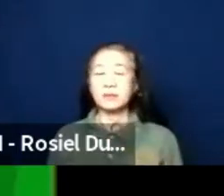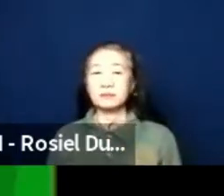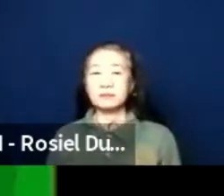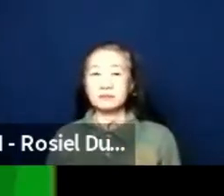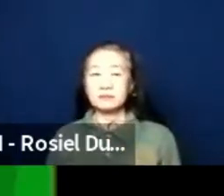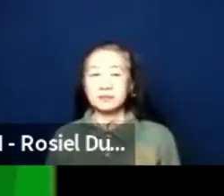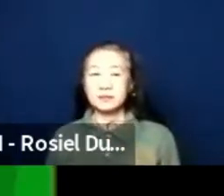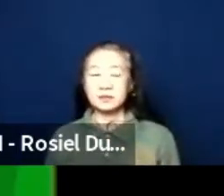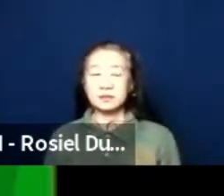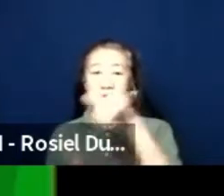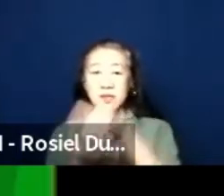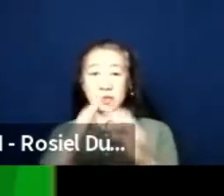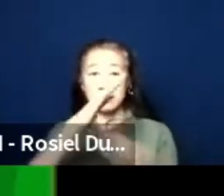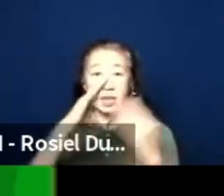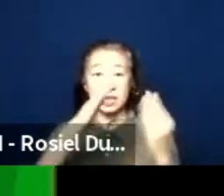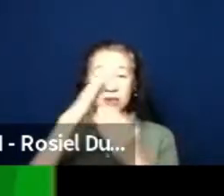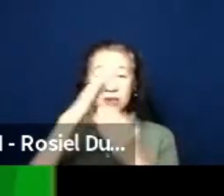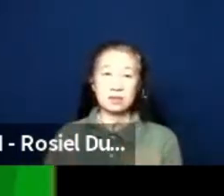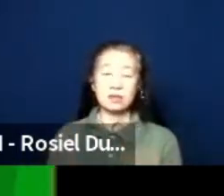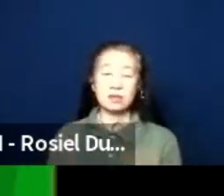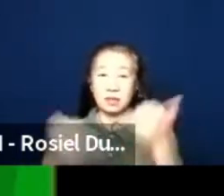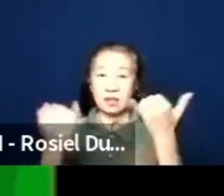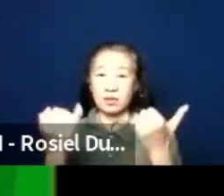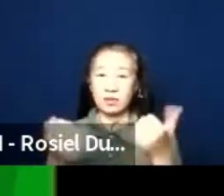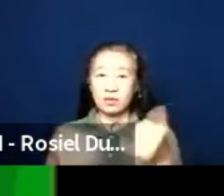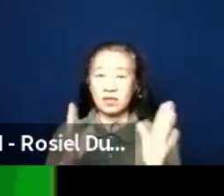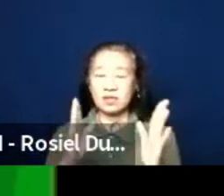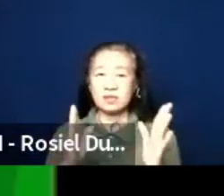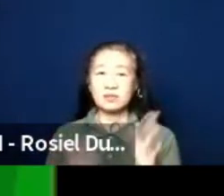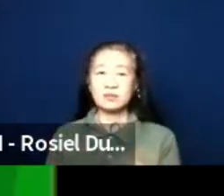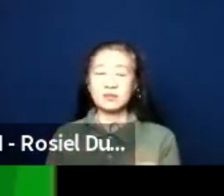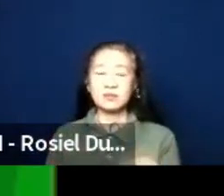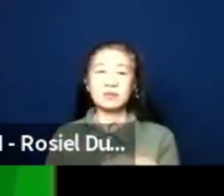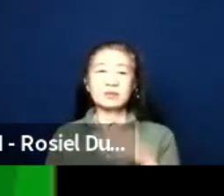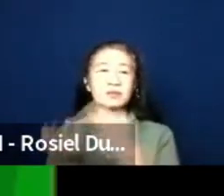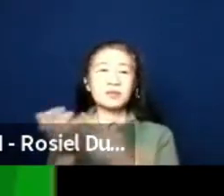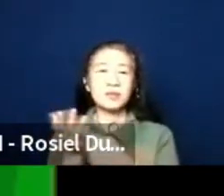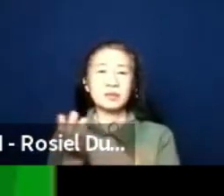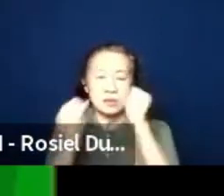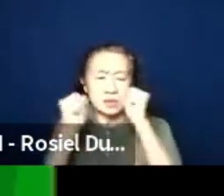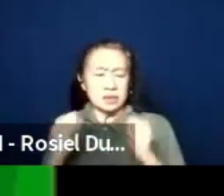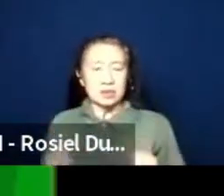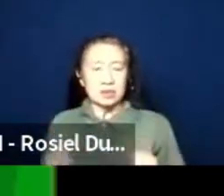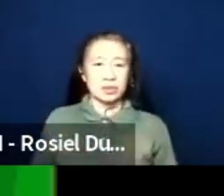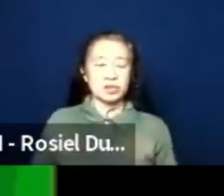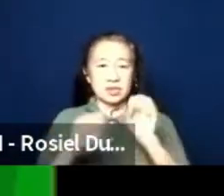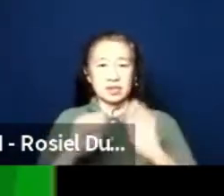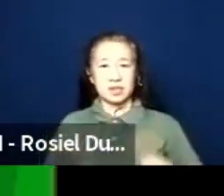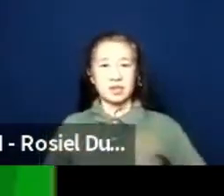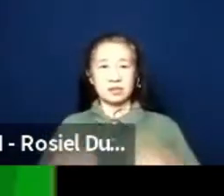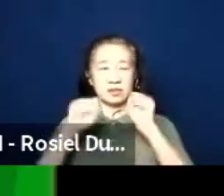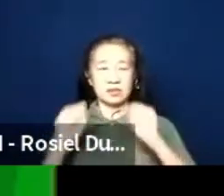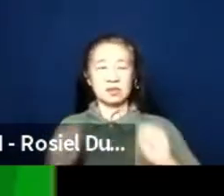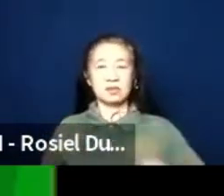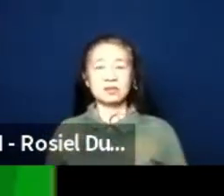So that's the basic. Okay, now let's talk about seizure. Okay, seizure.